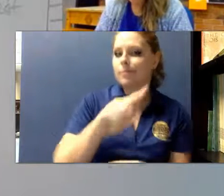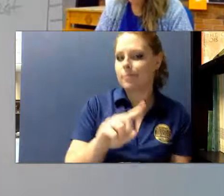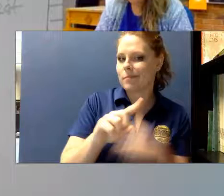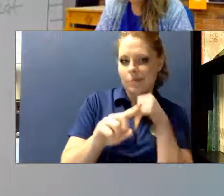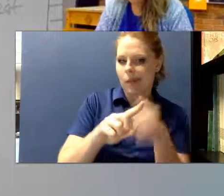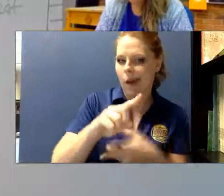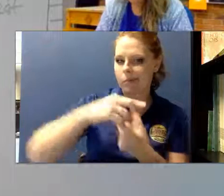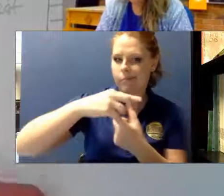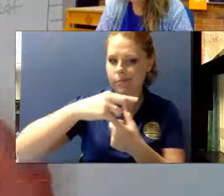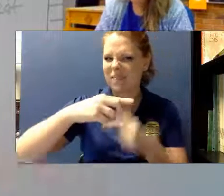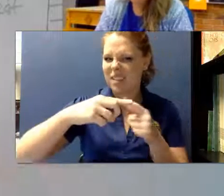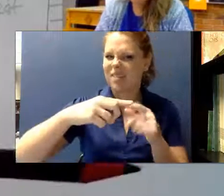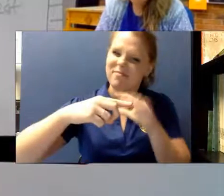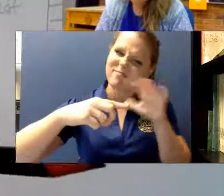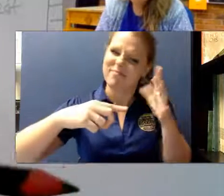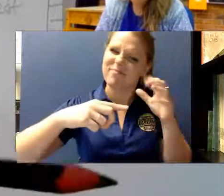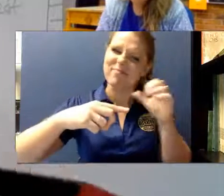interest to my composition.